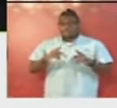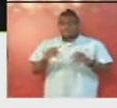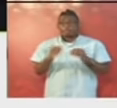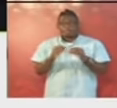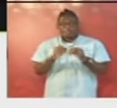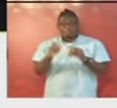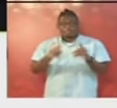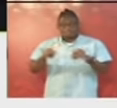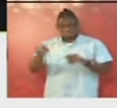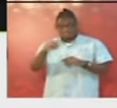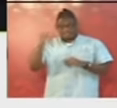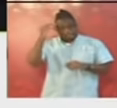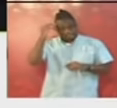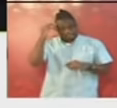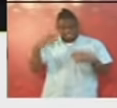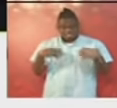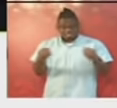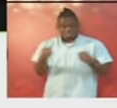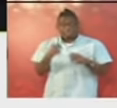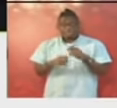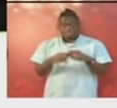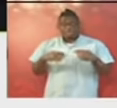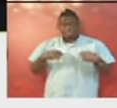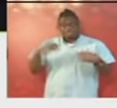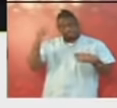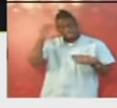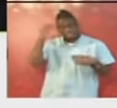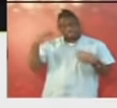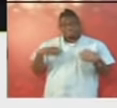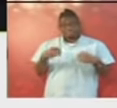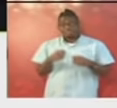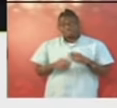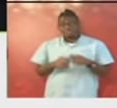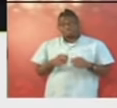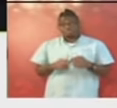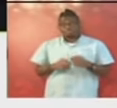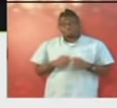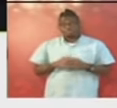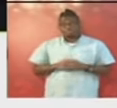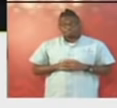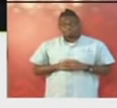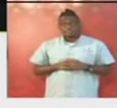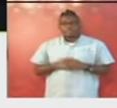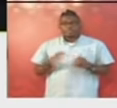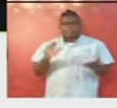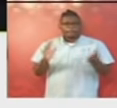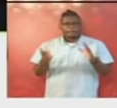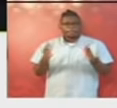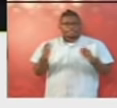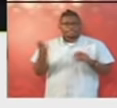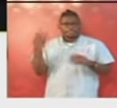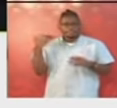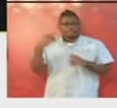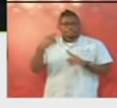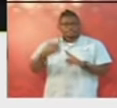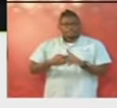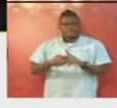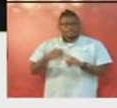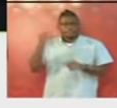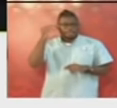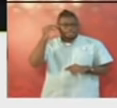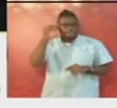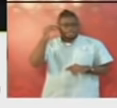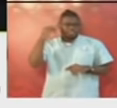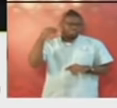measure of the level of mental stress compared to the previous month, called the Mental Stress Change Score, was